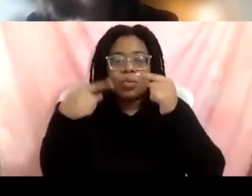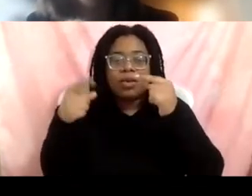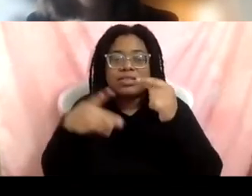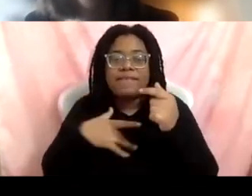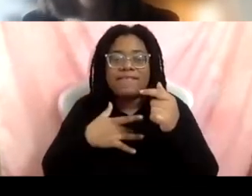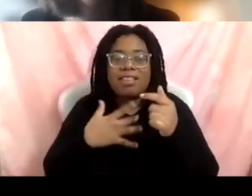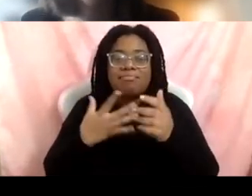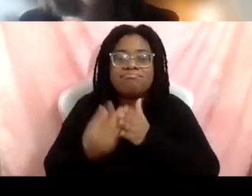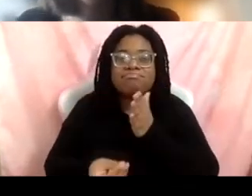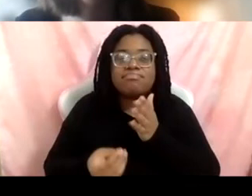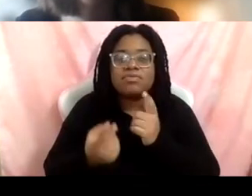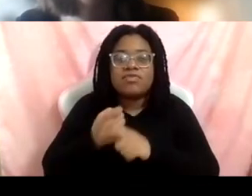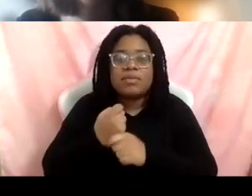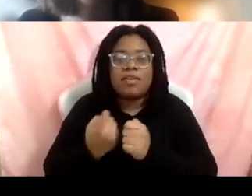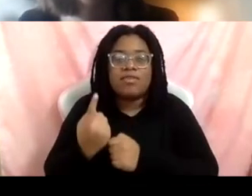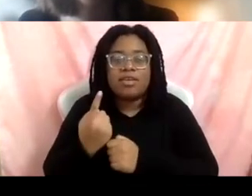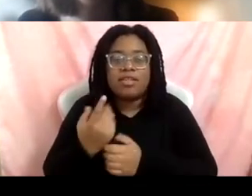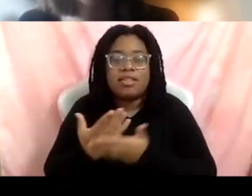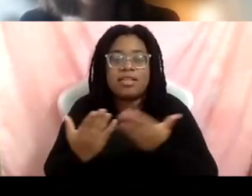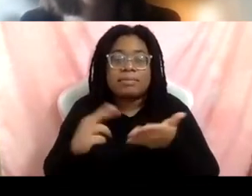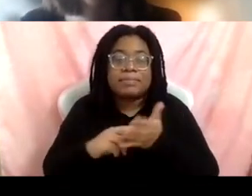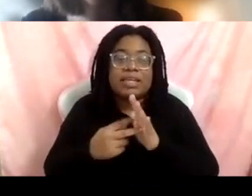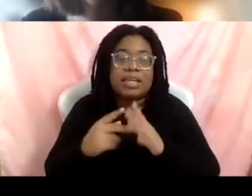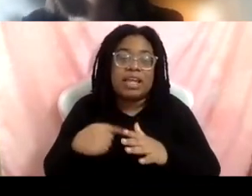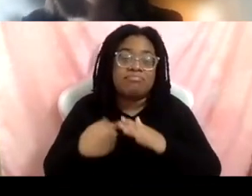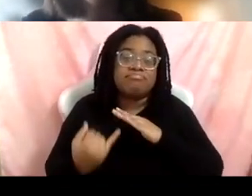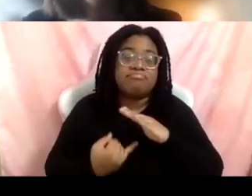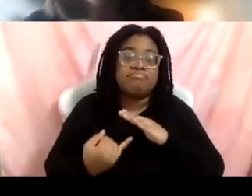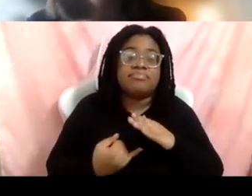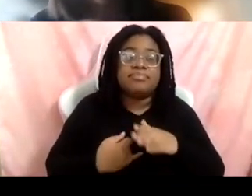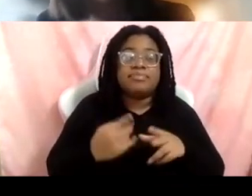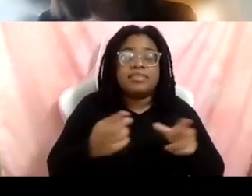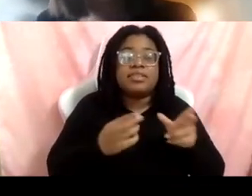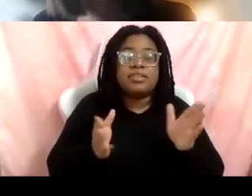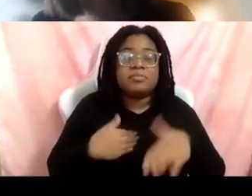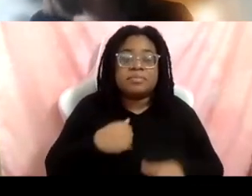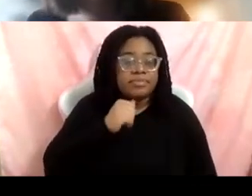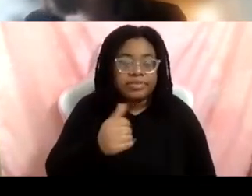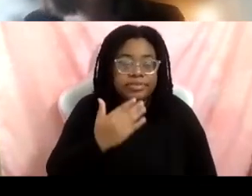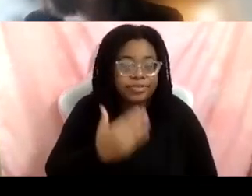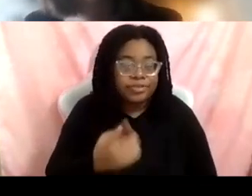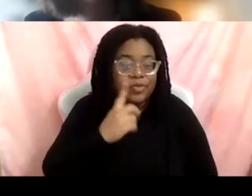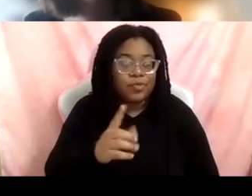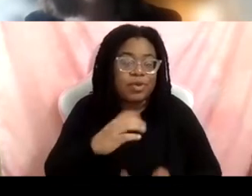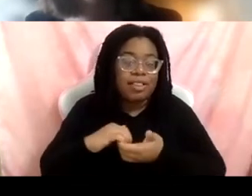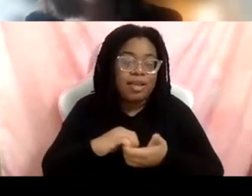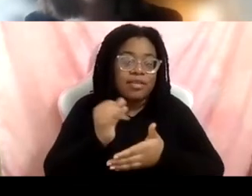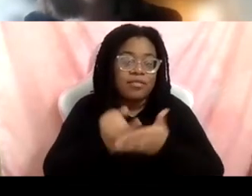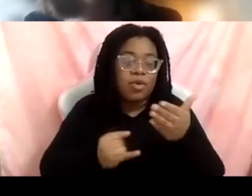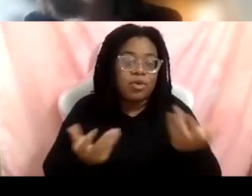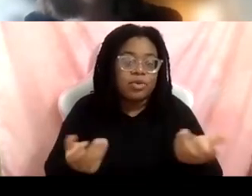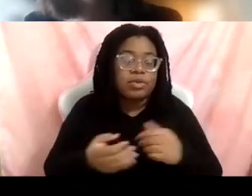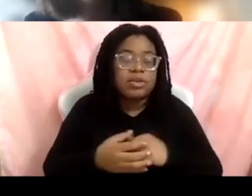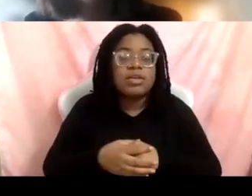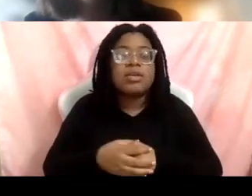from everything, and so I locked myself away in the editing room, and that is not conducive to a collaborative art form. So